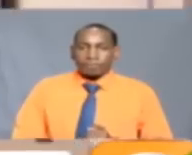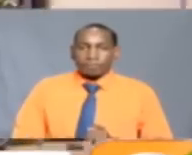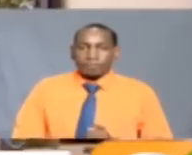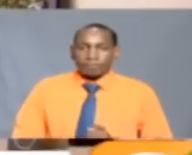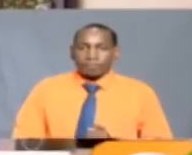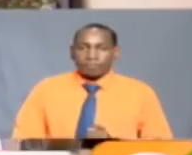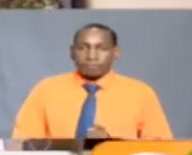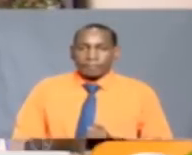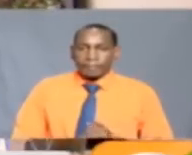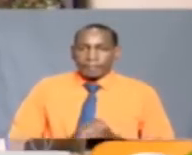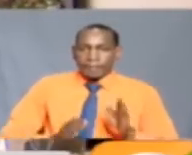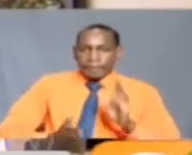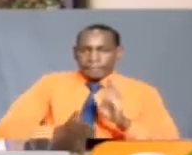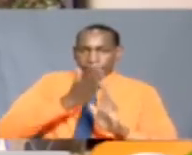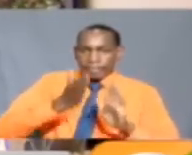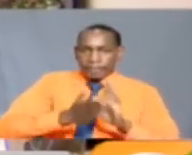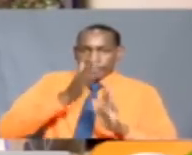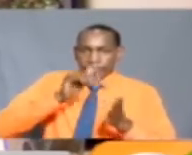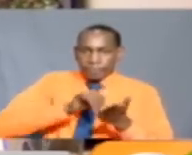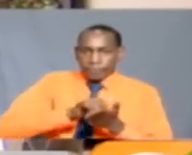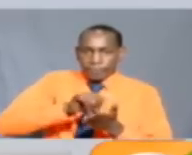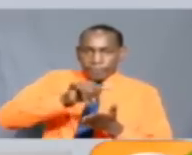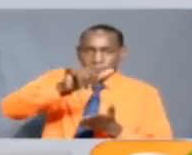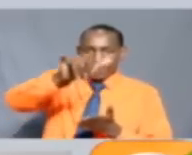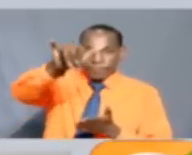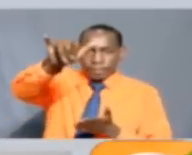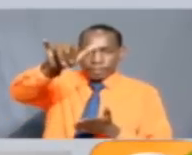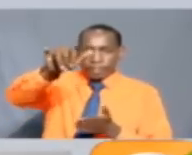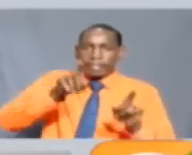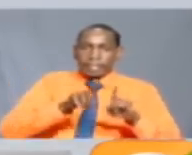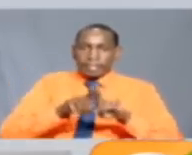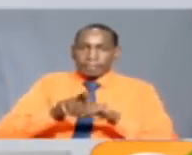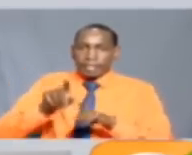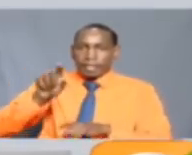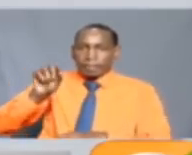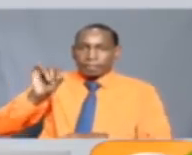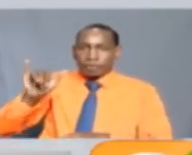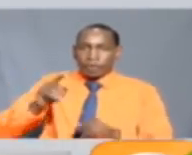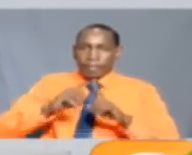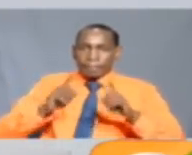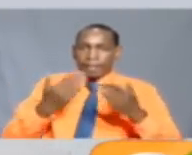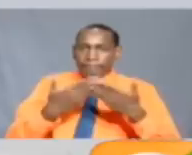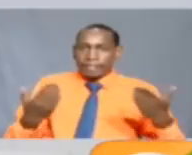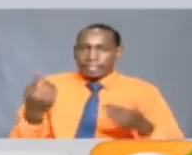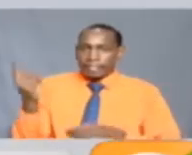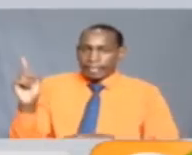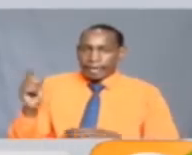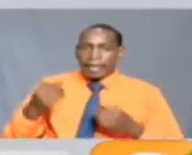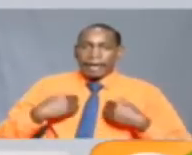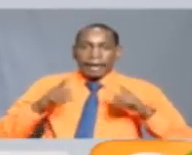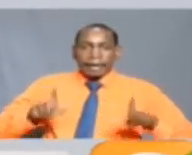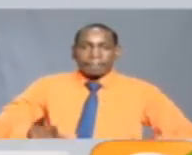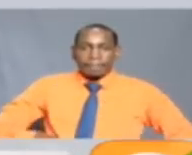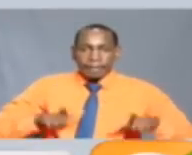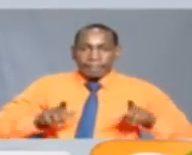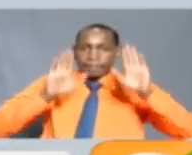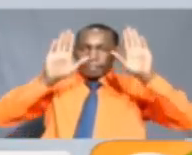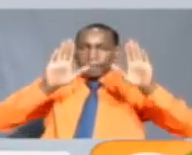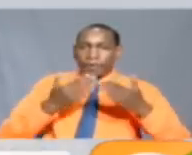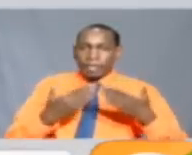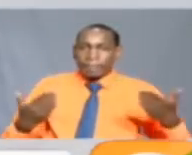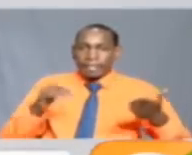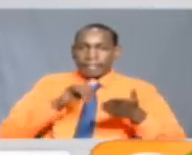It swiftly cuts through the wind, flapping away like a toy. But this gadget is carrying a life and death product that